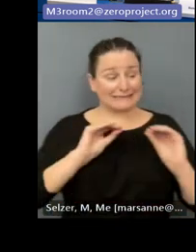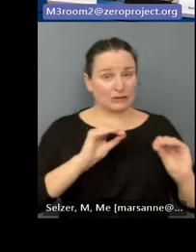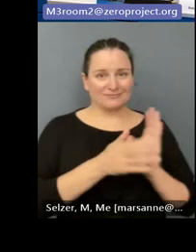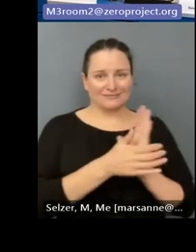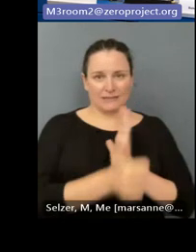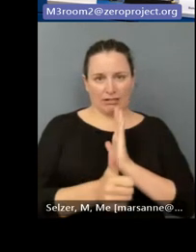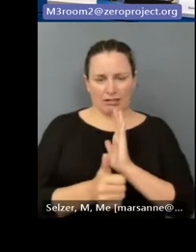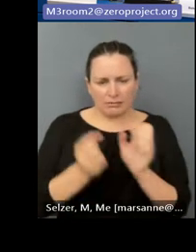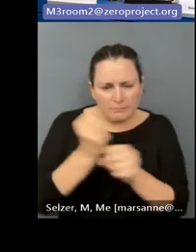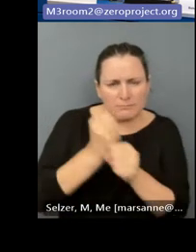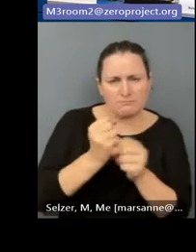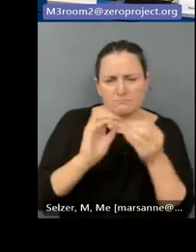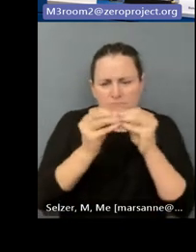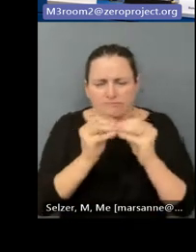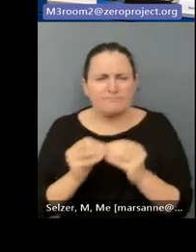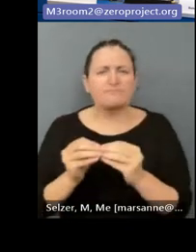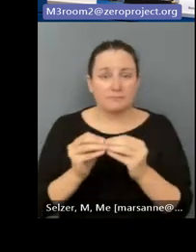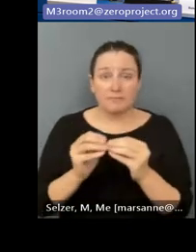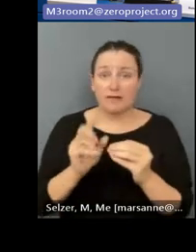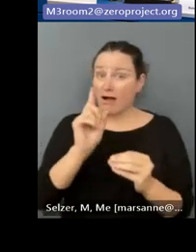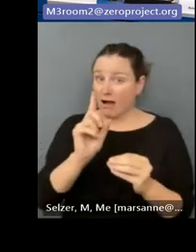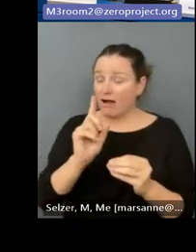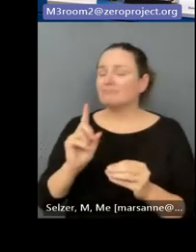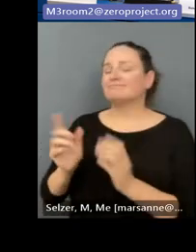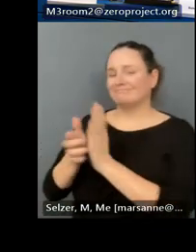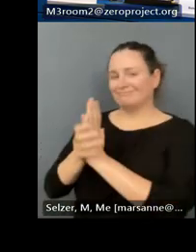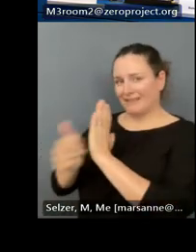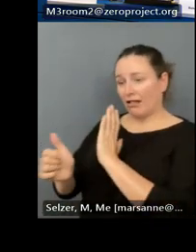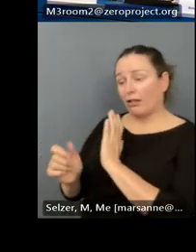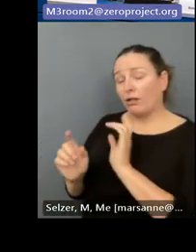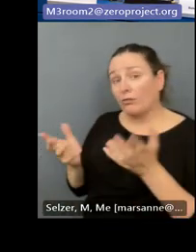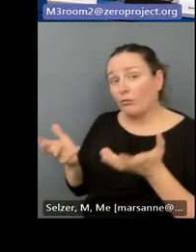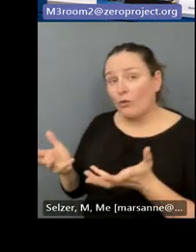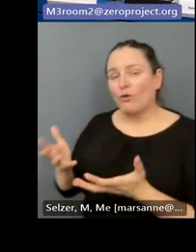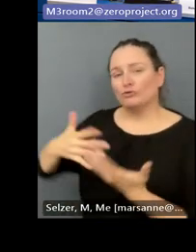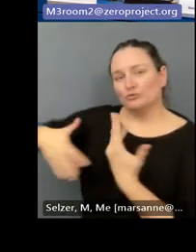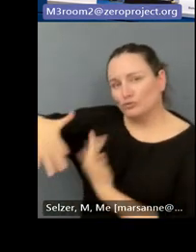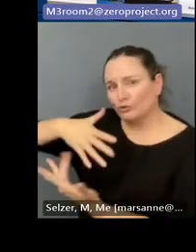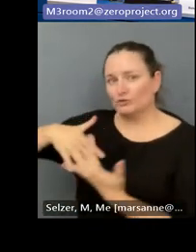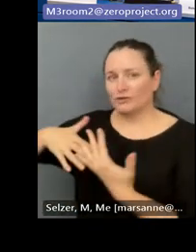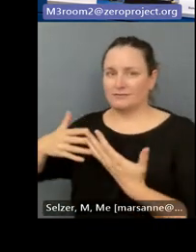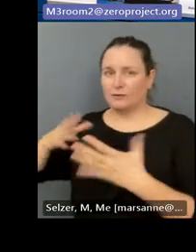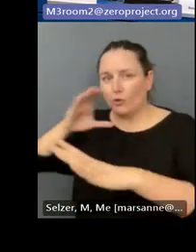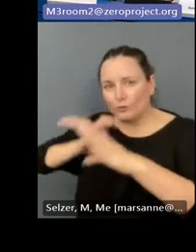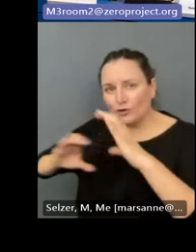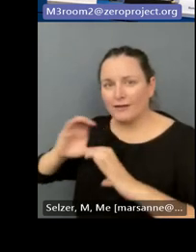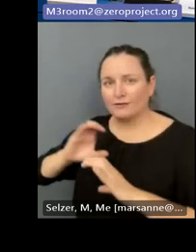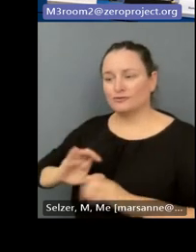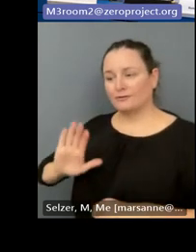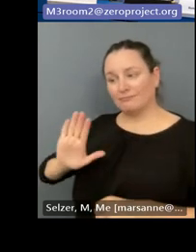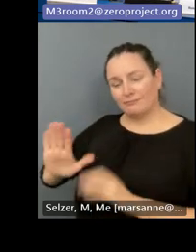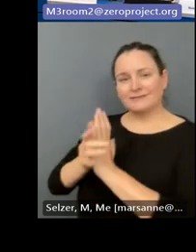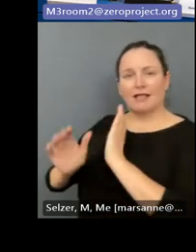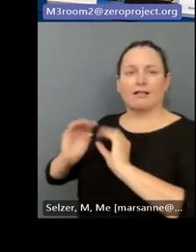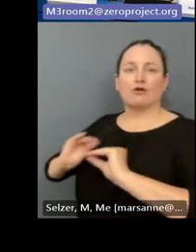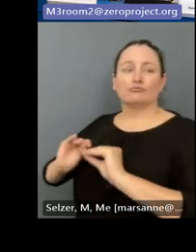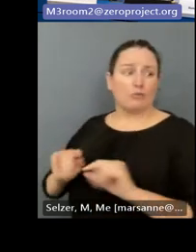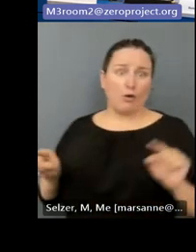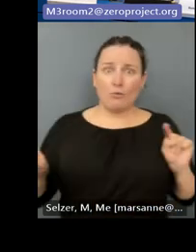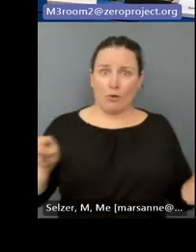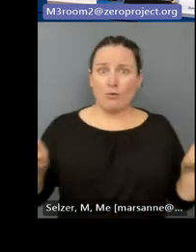emotional skills, which is at the core of our mission. With the specific workshops on inclusion,